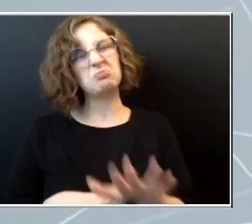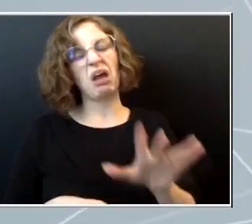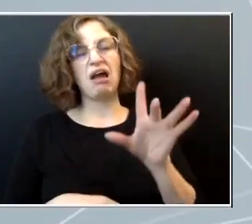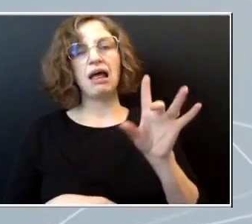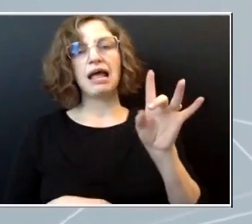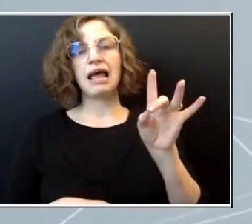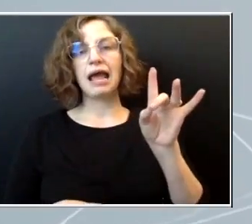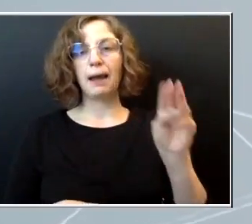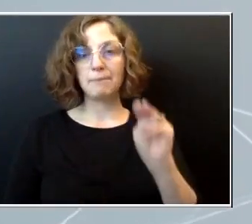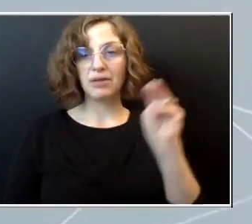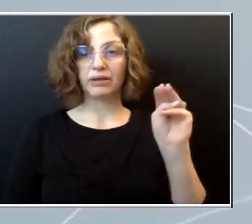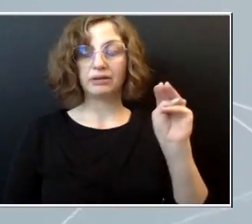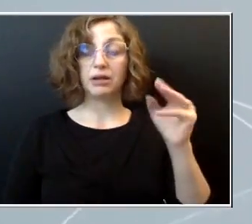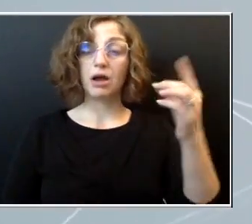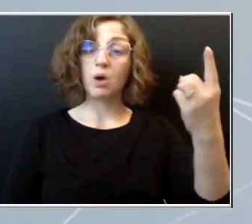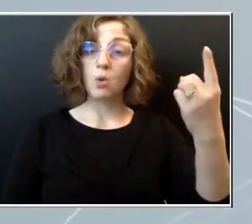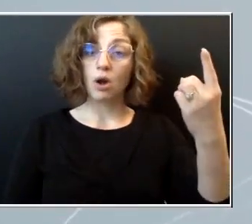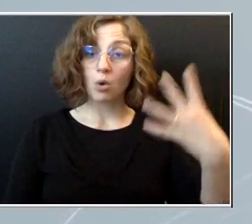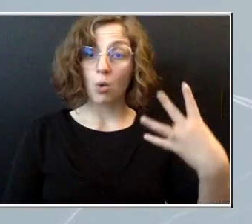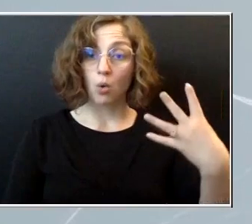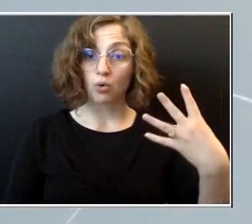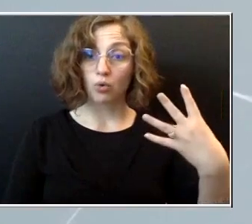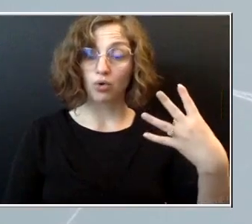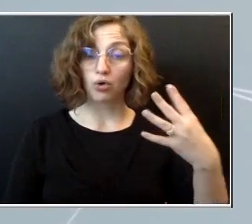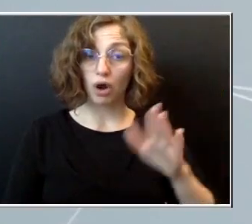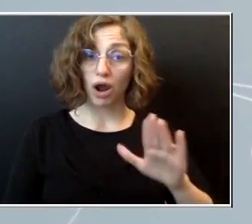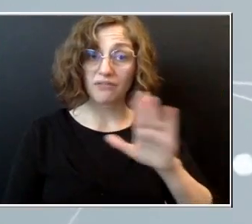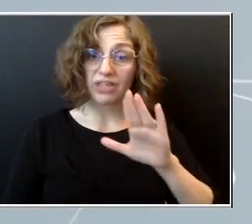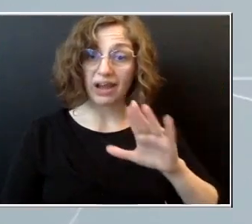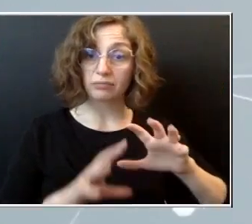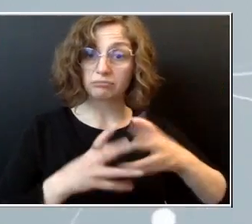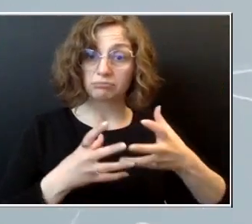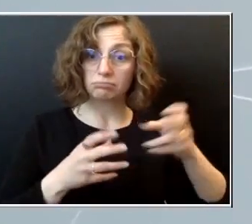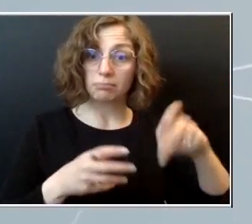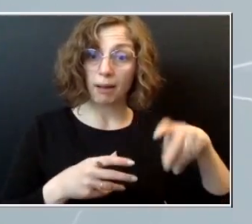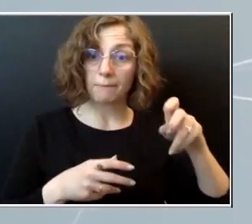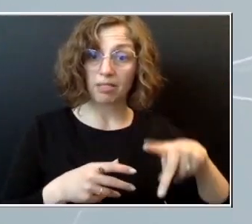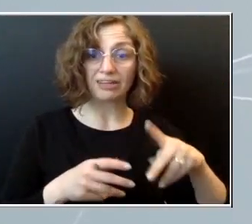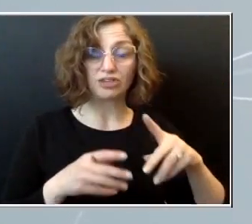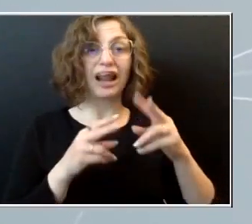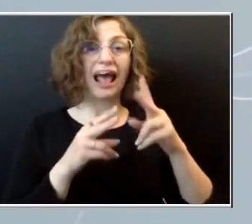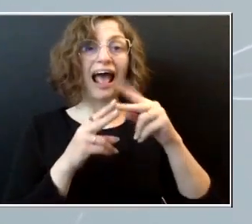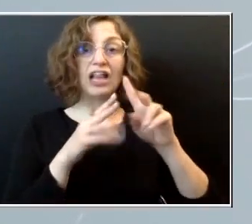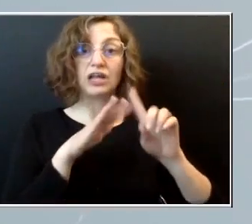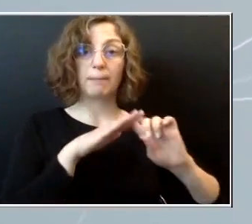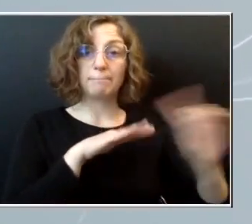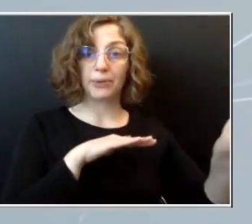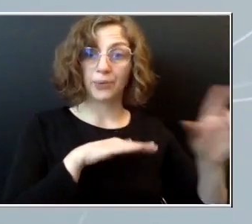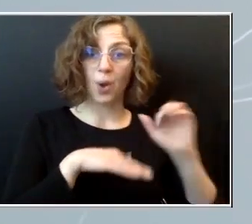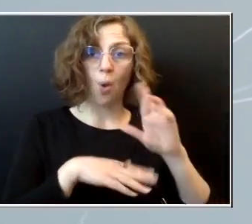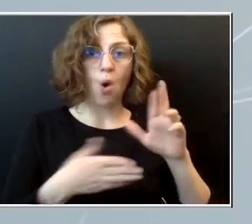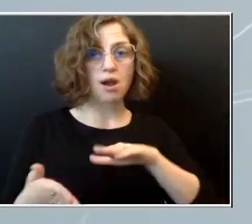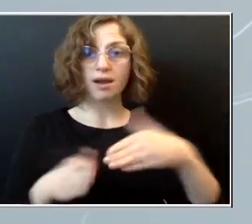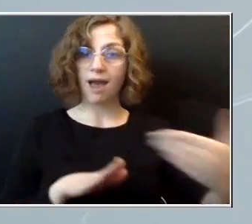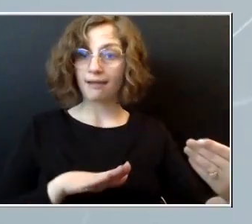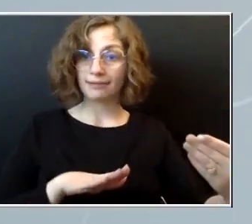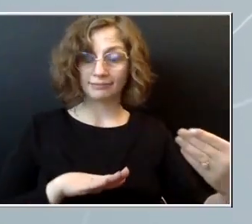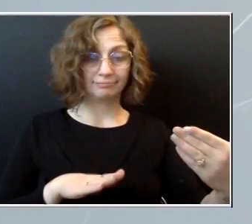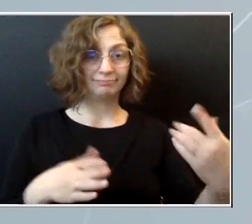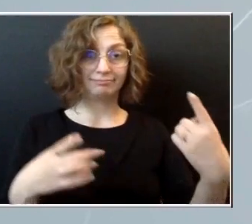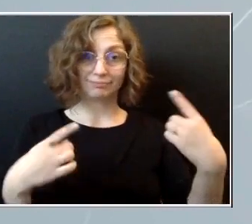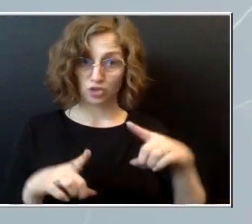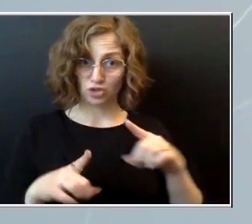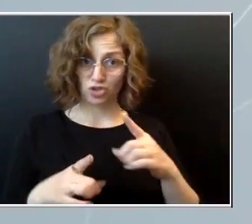of the Irish population either fled in desperation or died in the course of this pandemic. Almost unrivaled